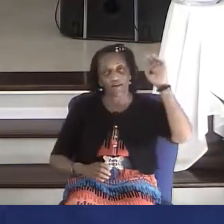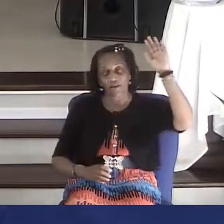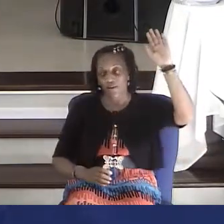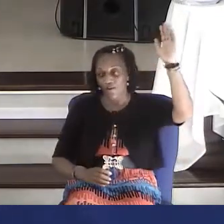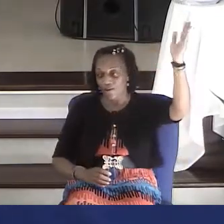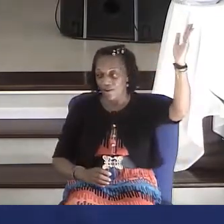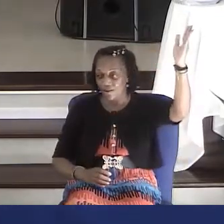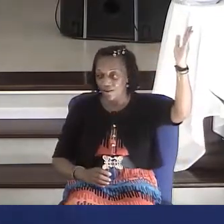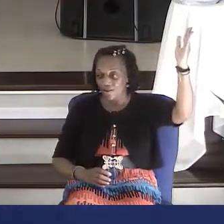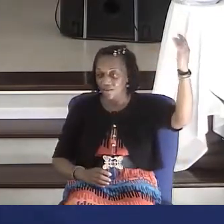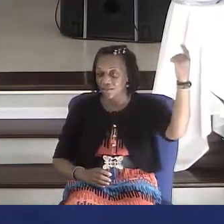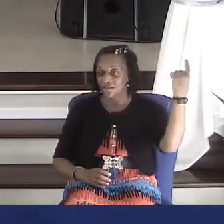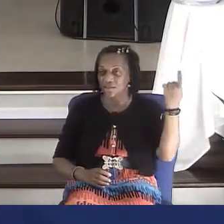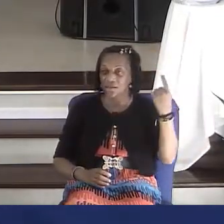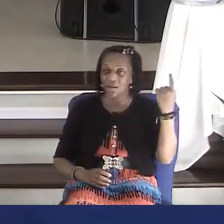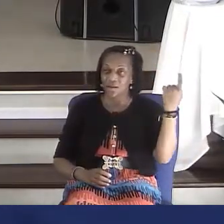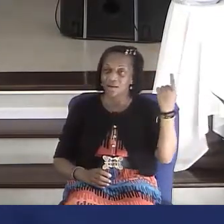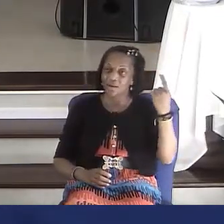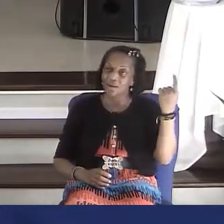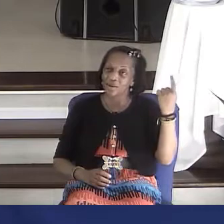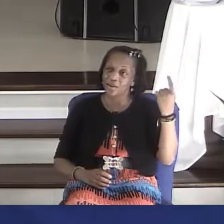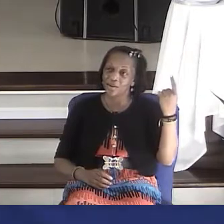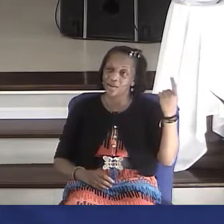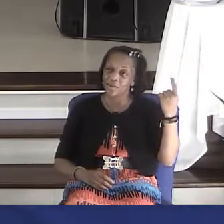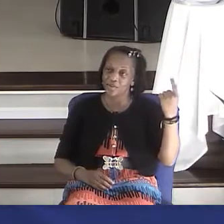and yours